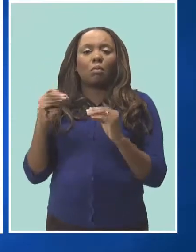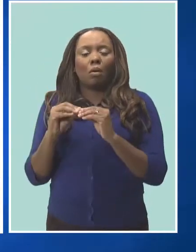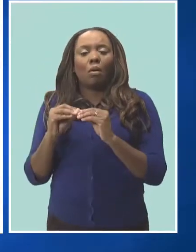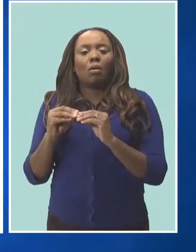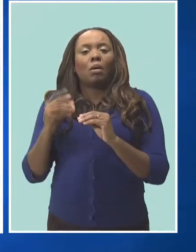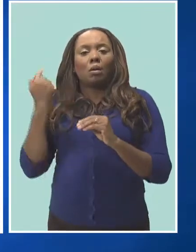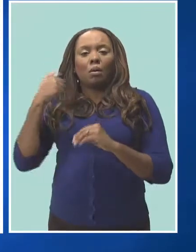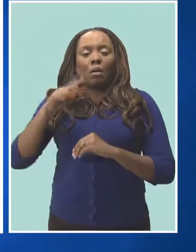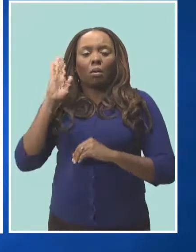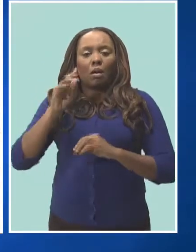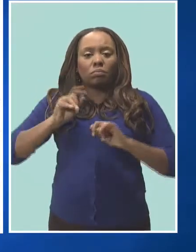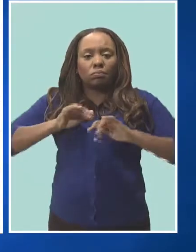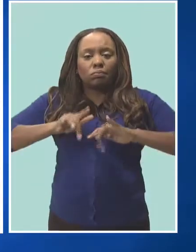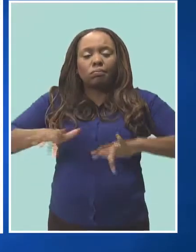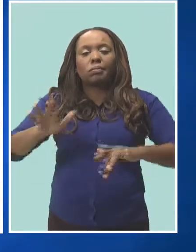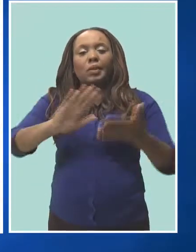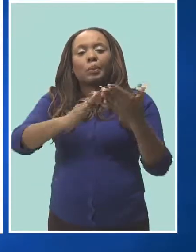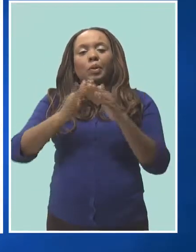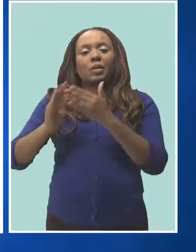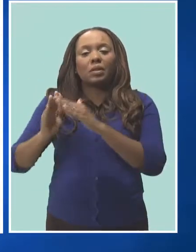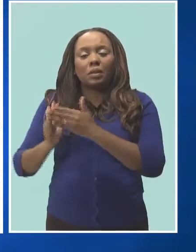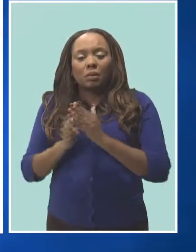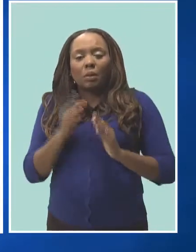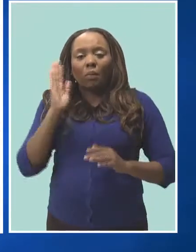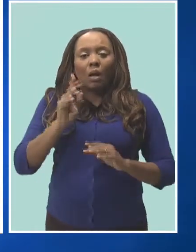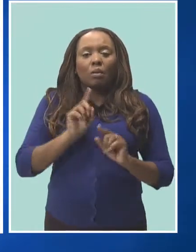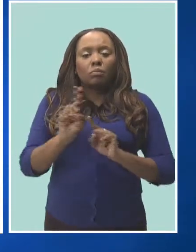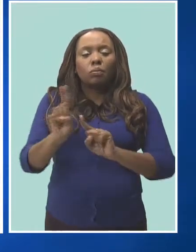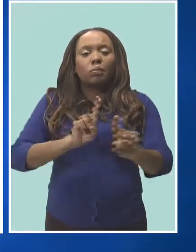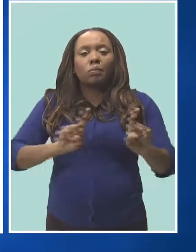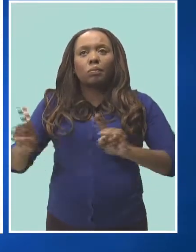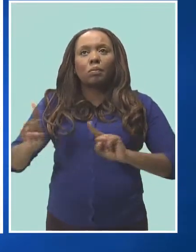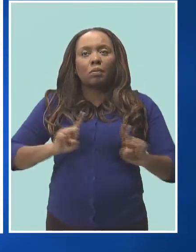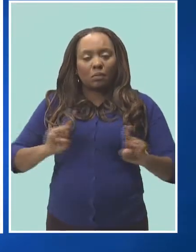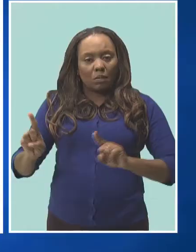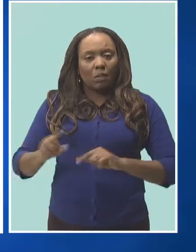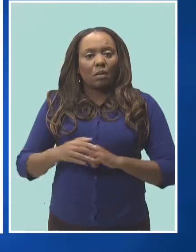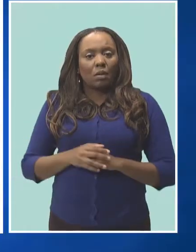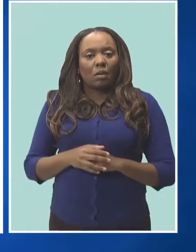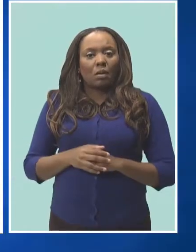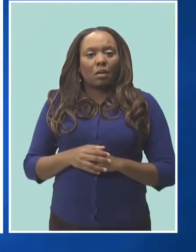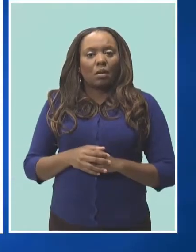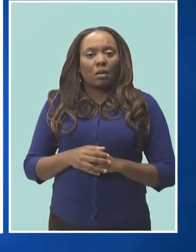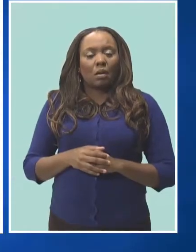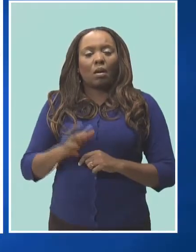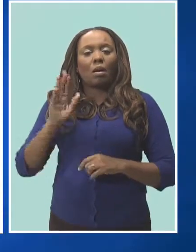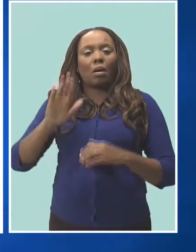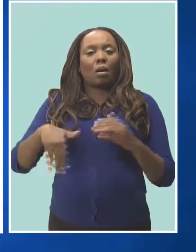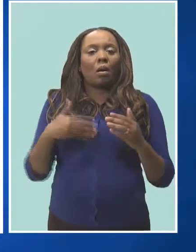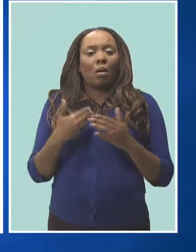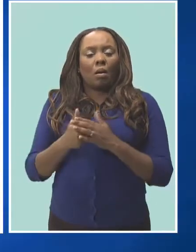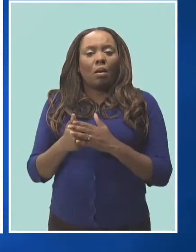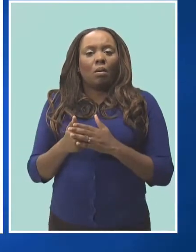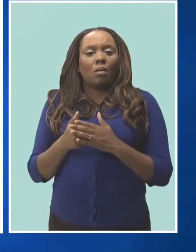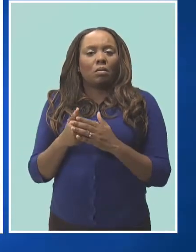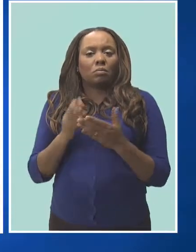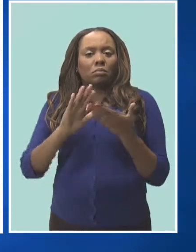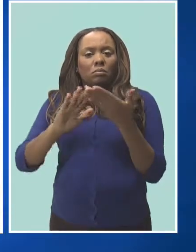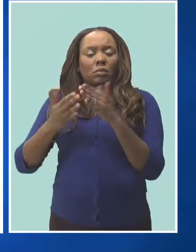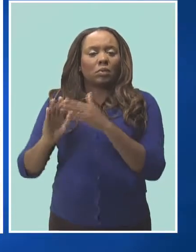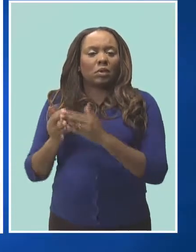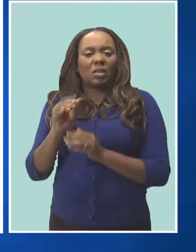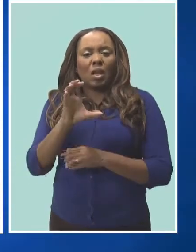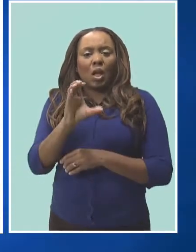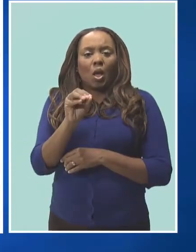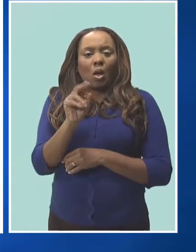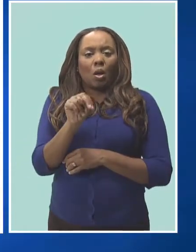communities and next to every member of parliament constituency office in Barbados. So